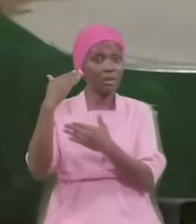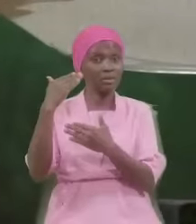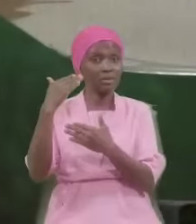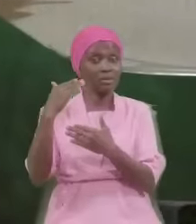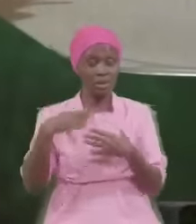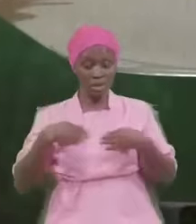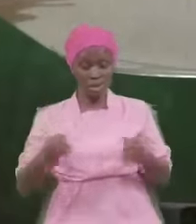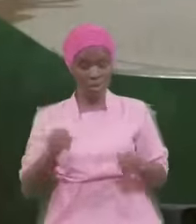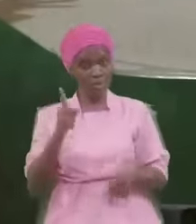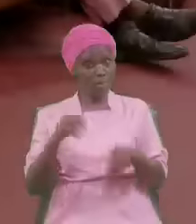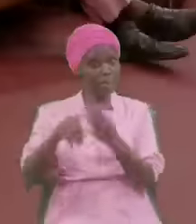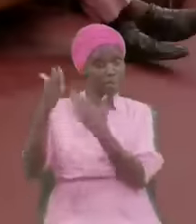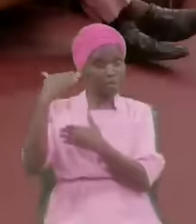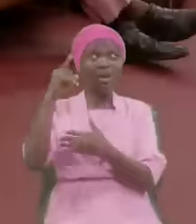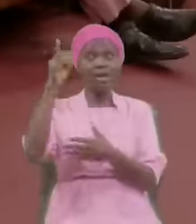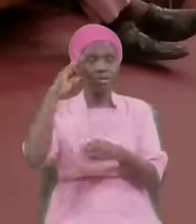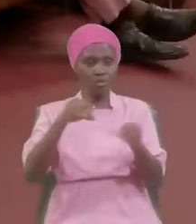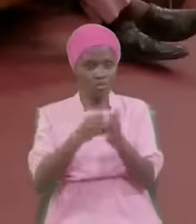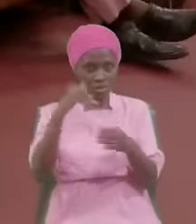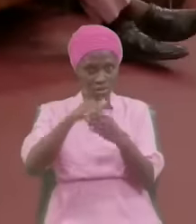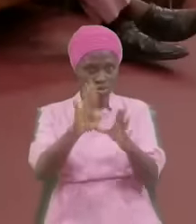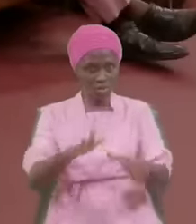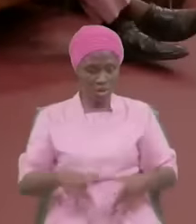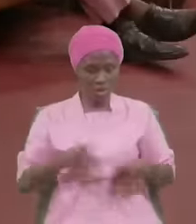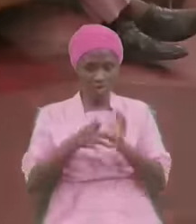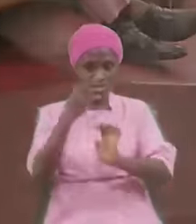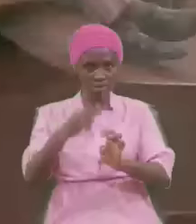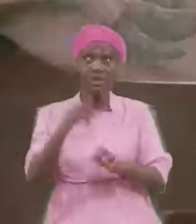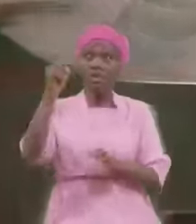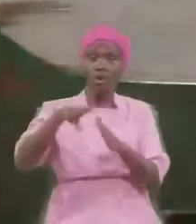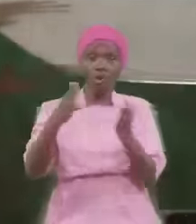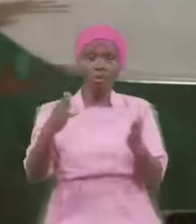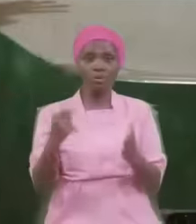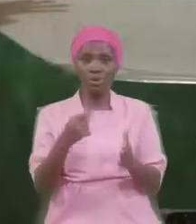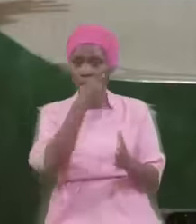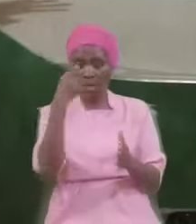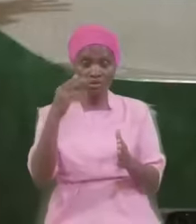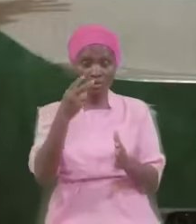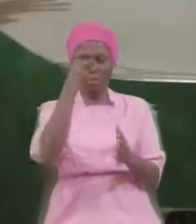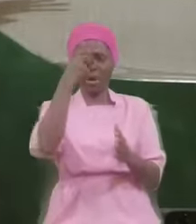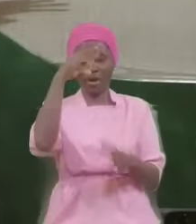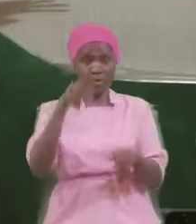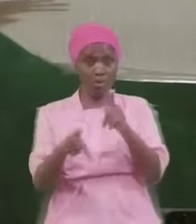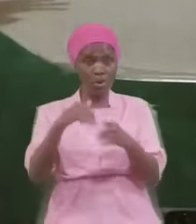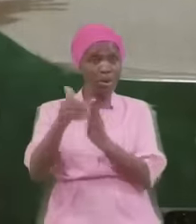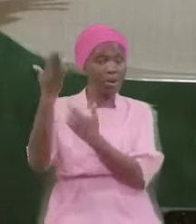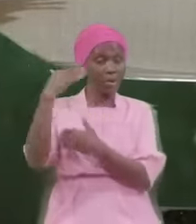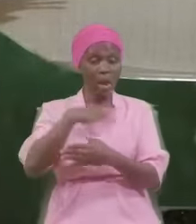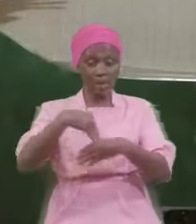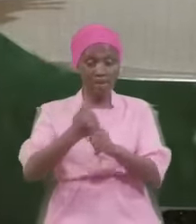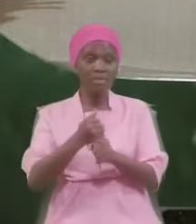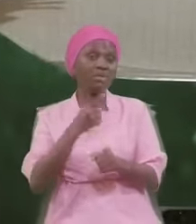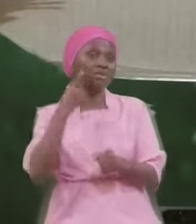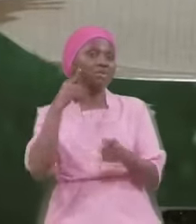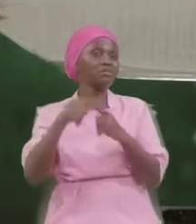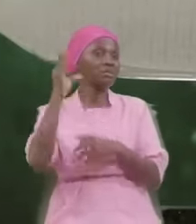past, he will do it in your life. He opened the eyes of the blind in the past. He made the dead to hear